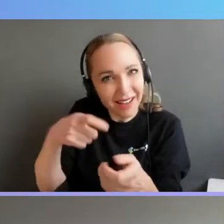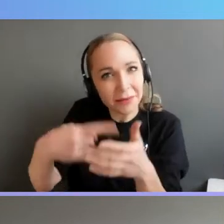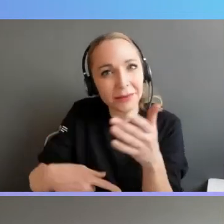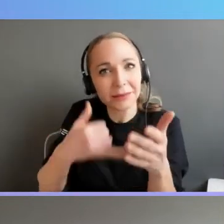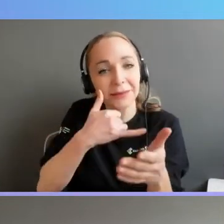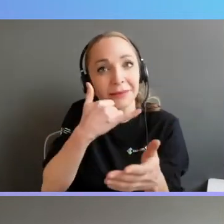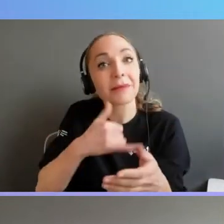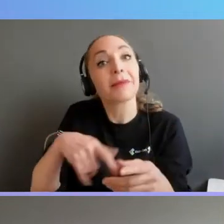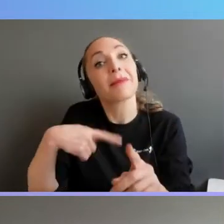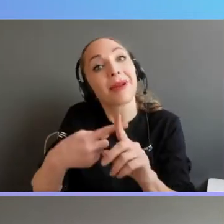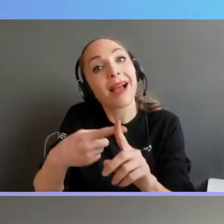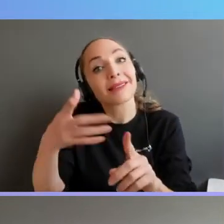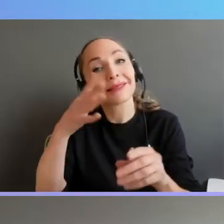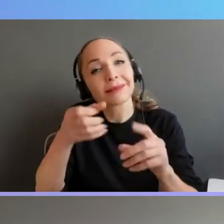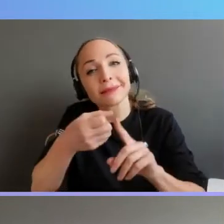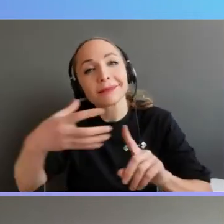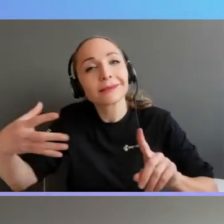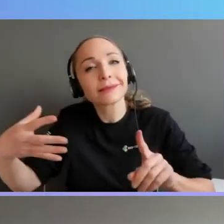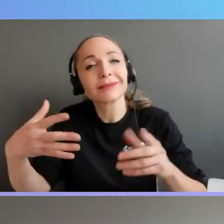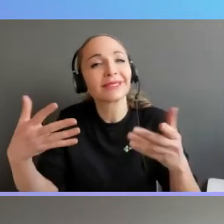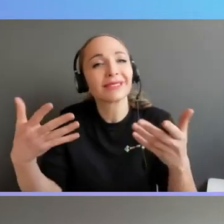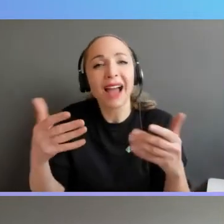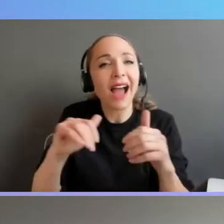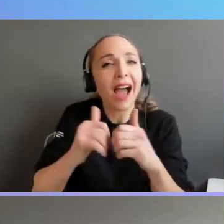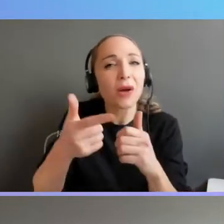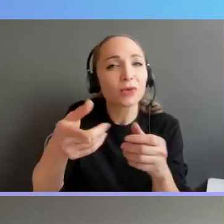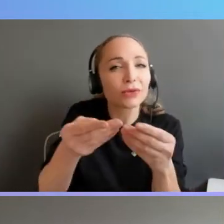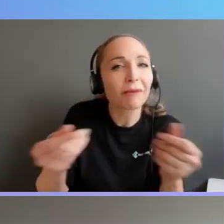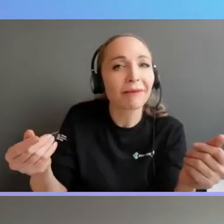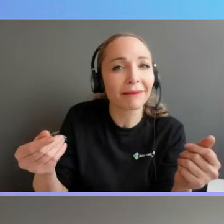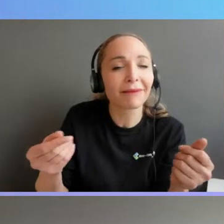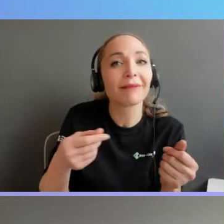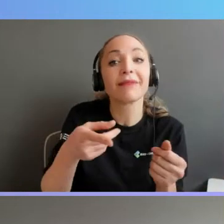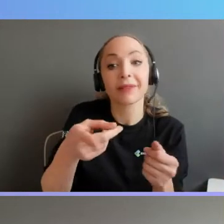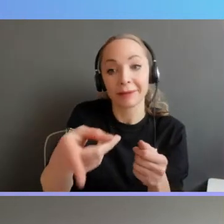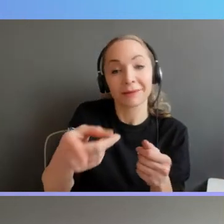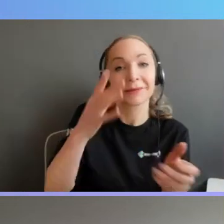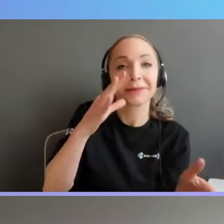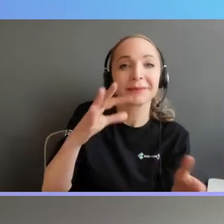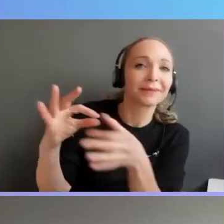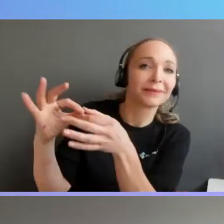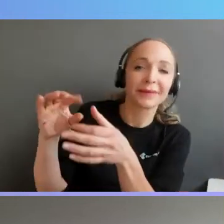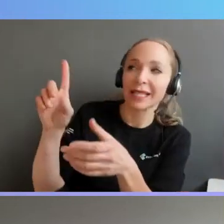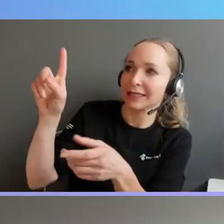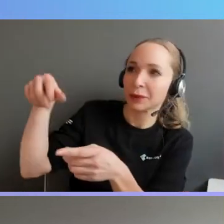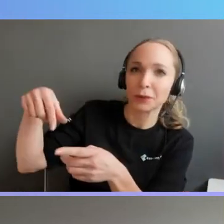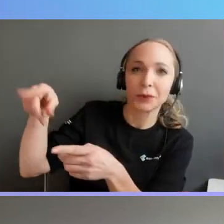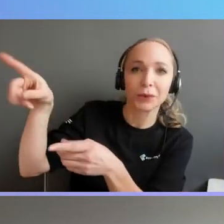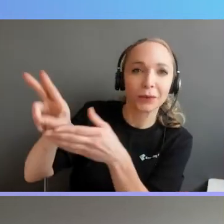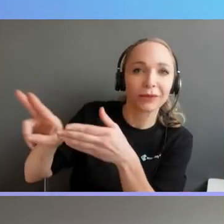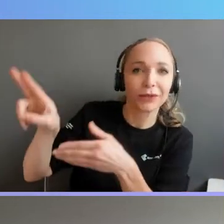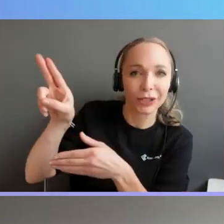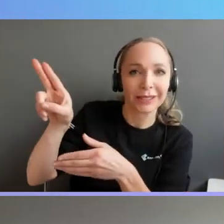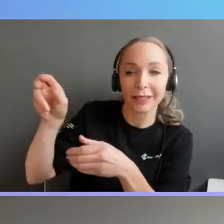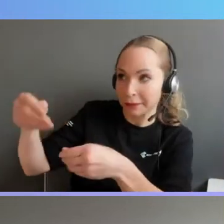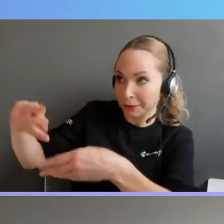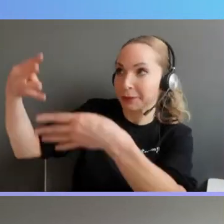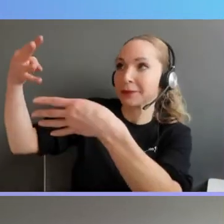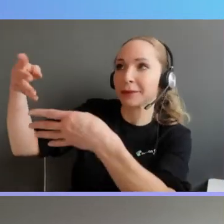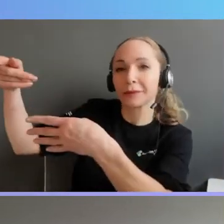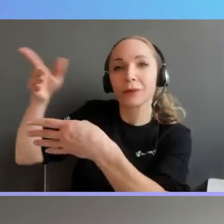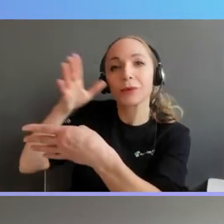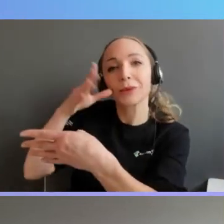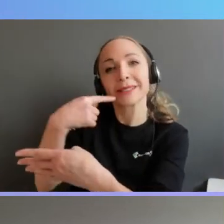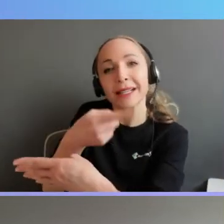these issues. Most importantly, it links to DQ University pages on the specific, in this case, on the color contrast